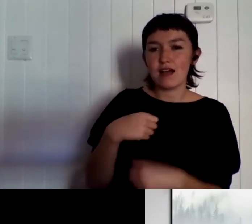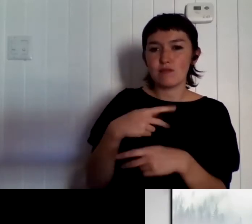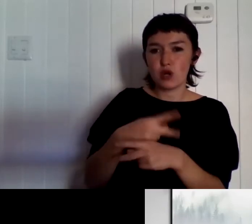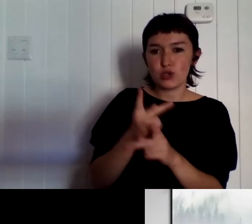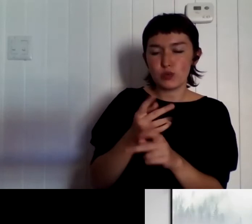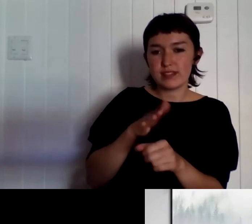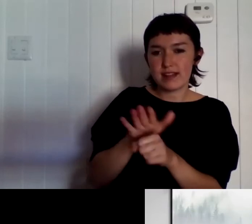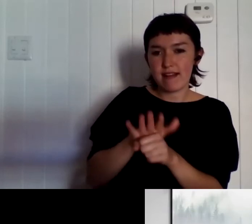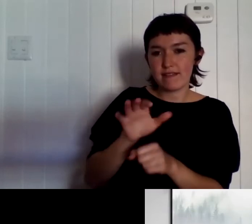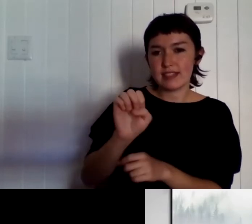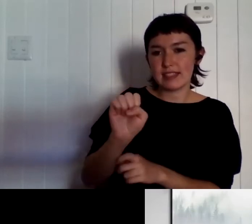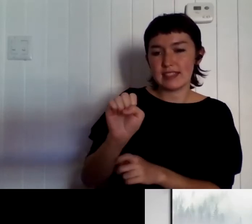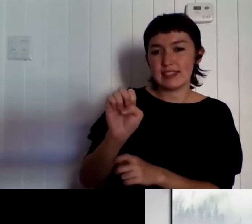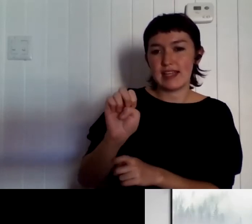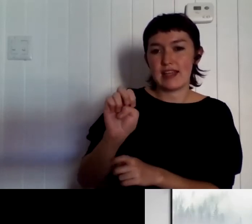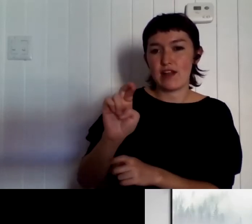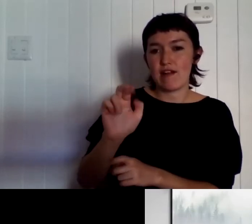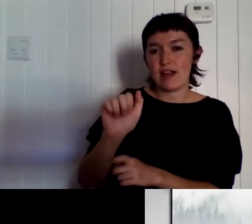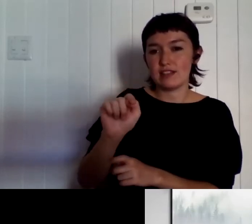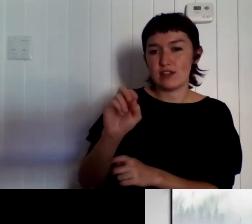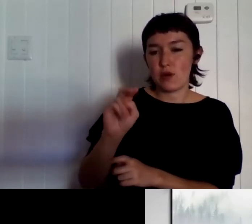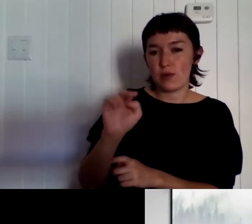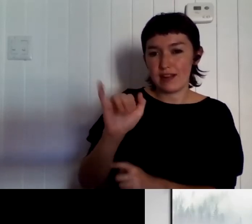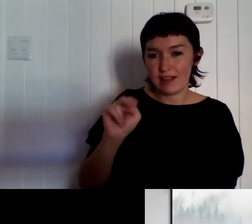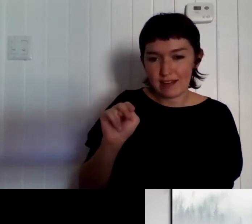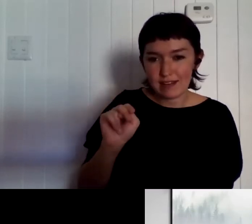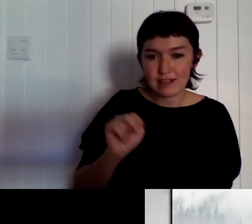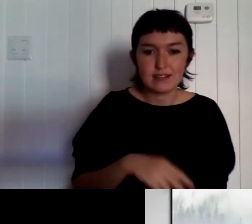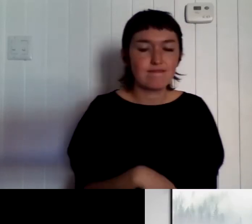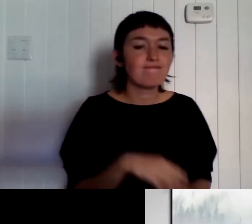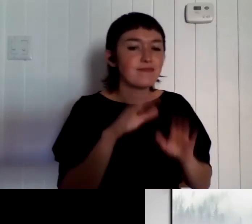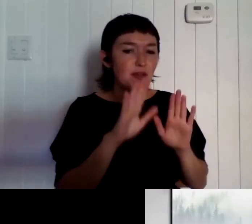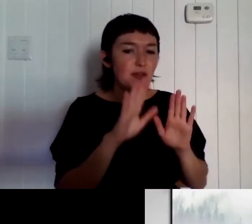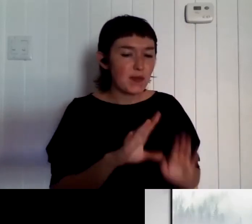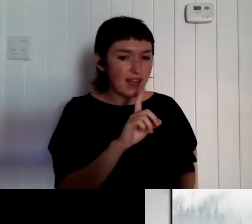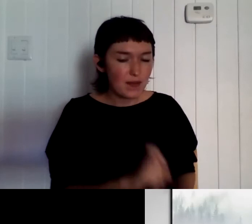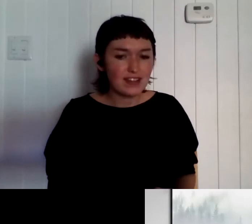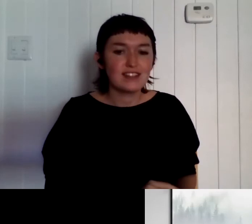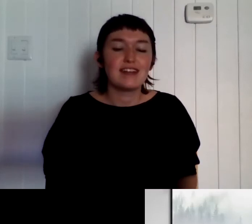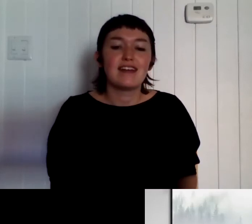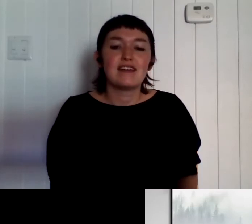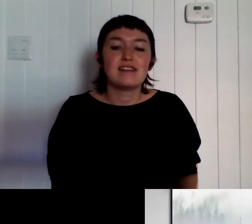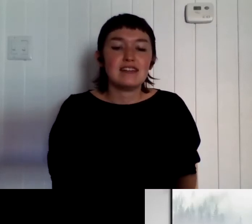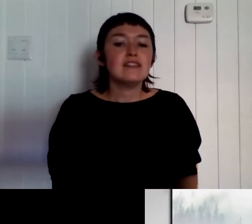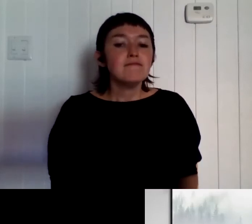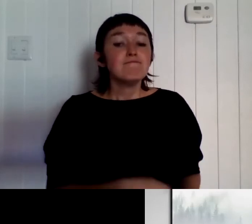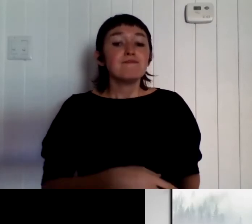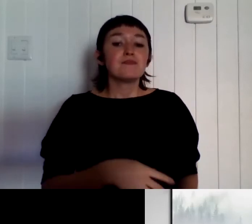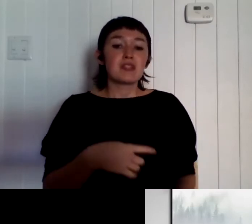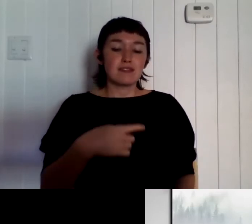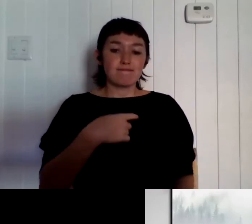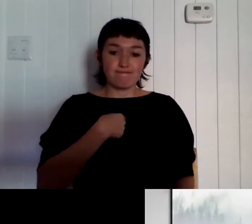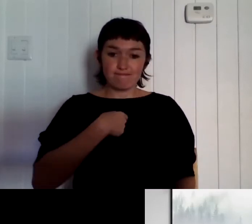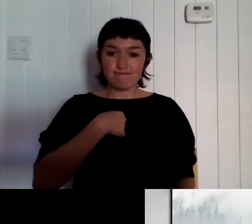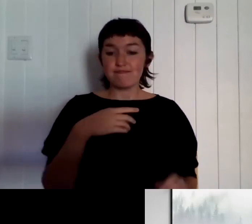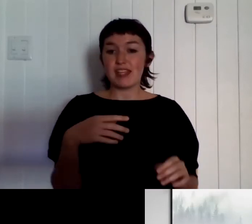would? This is a great question for as someone who's training to be a